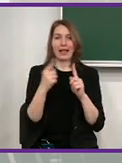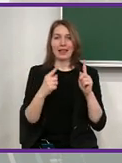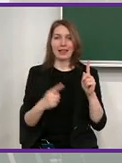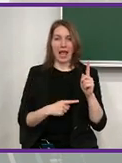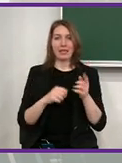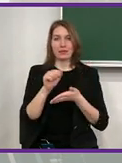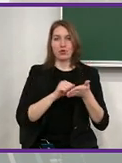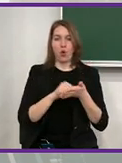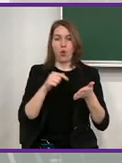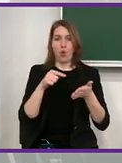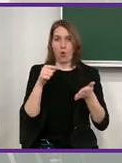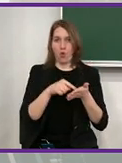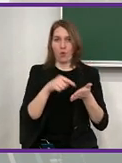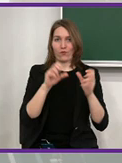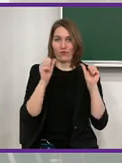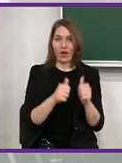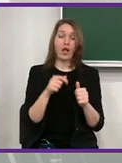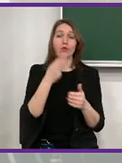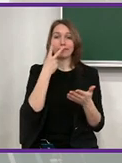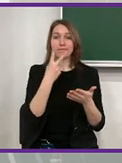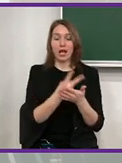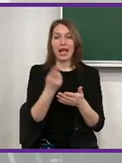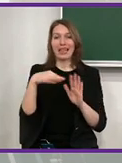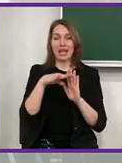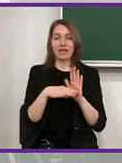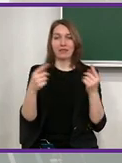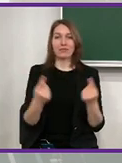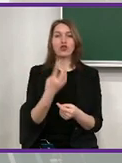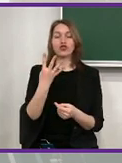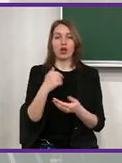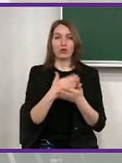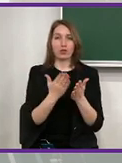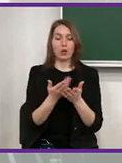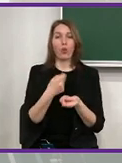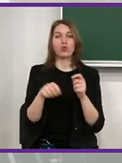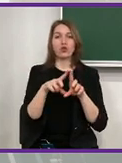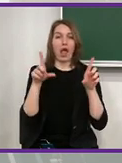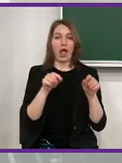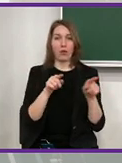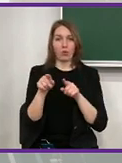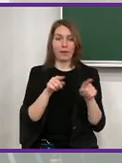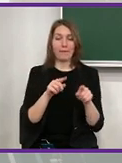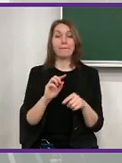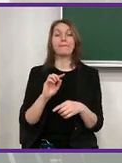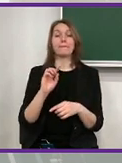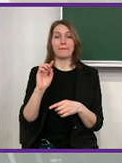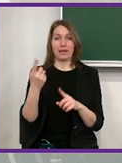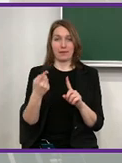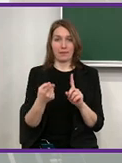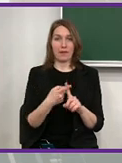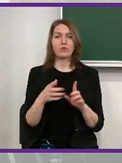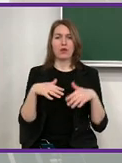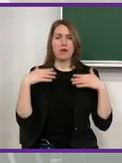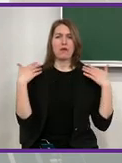I read as a version that was adopted as a result of political agreement in December,